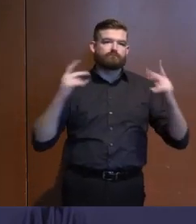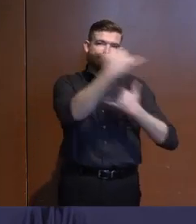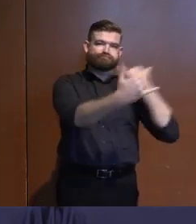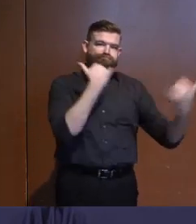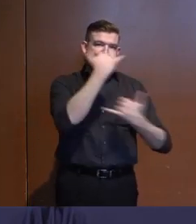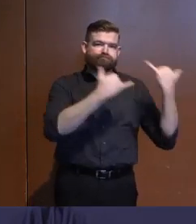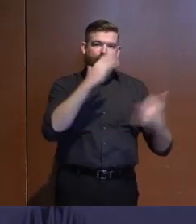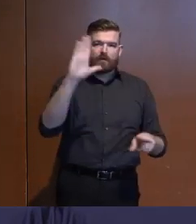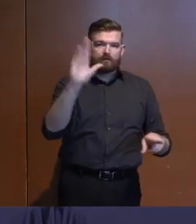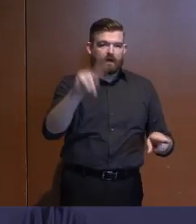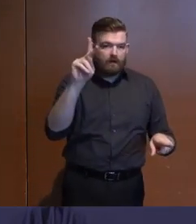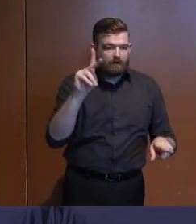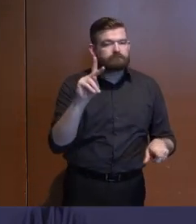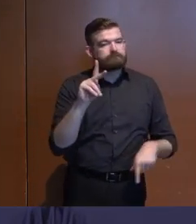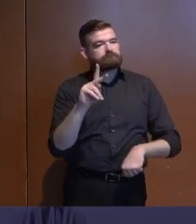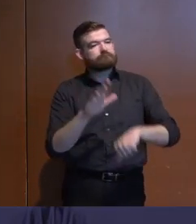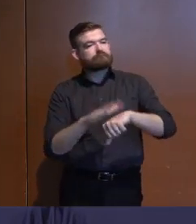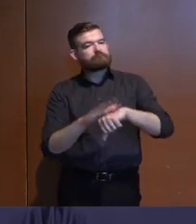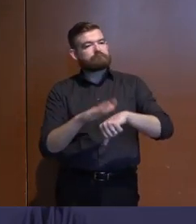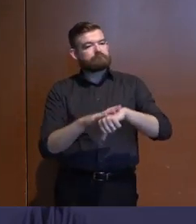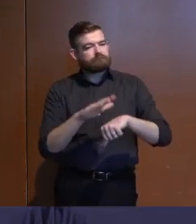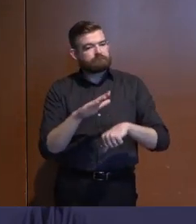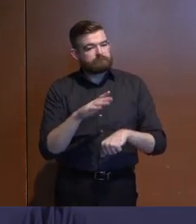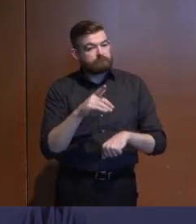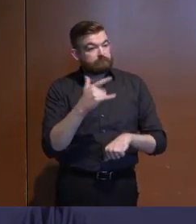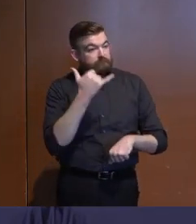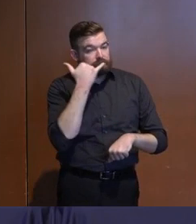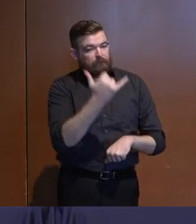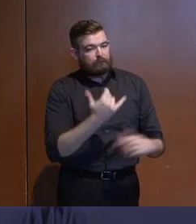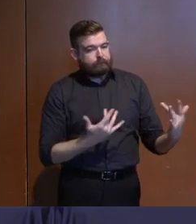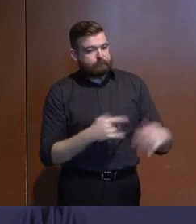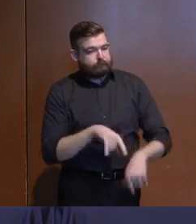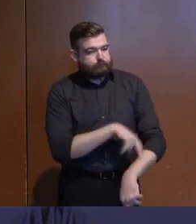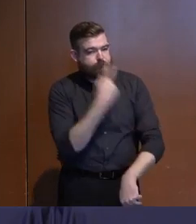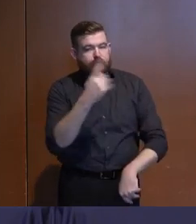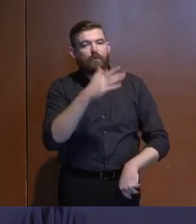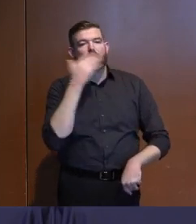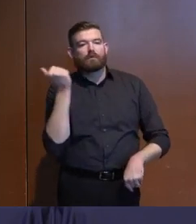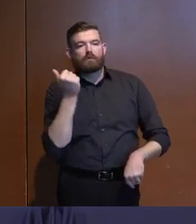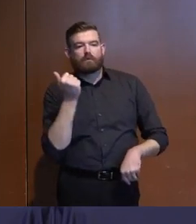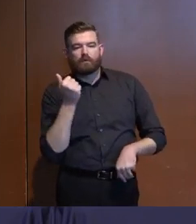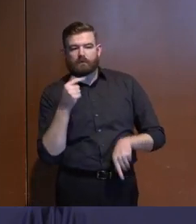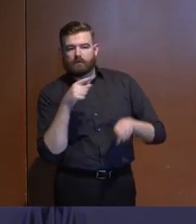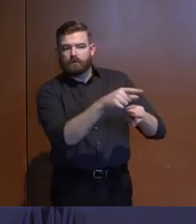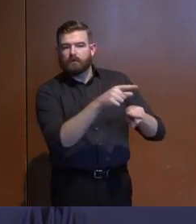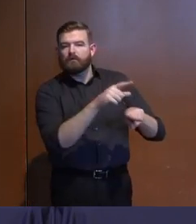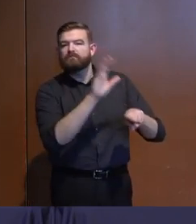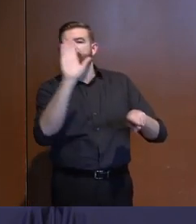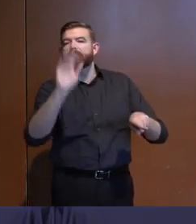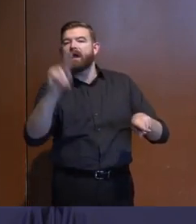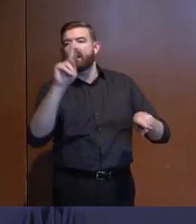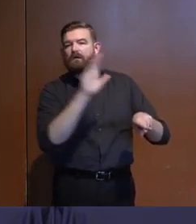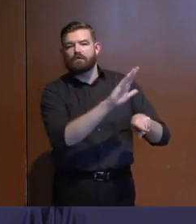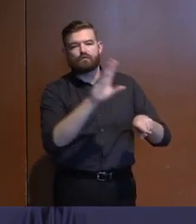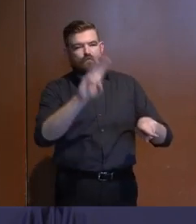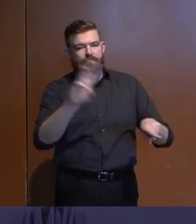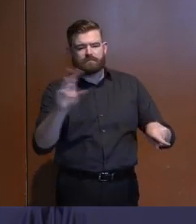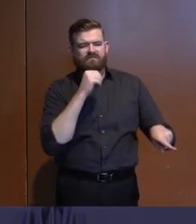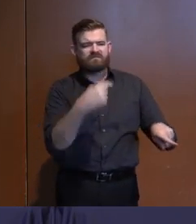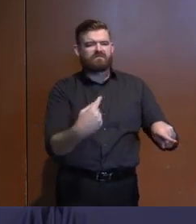recommend using online services when available. So as appreciative as I am of all the banks that signed on to